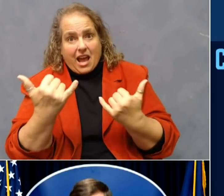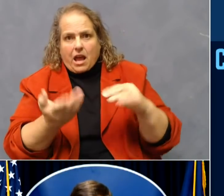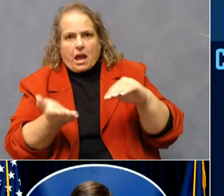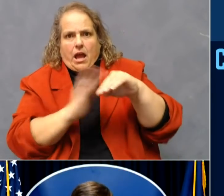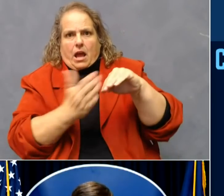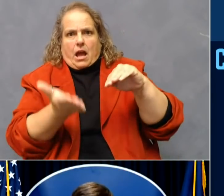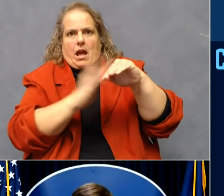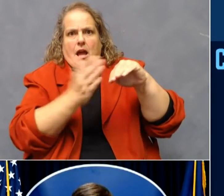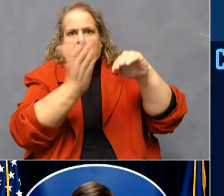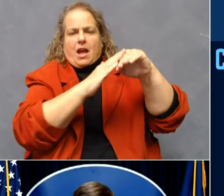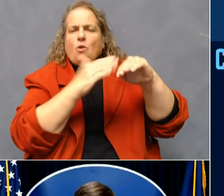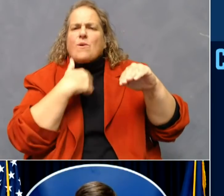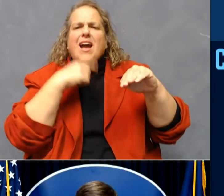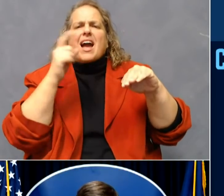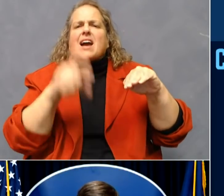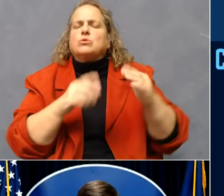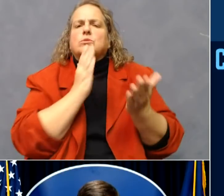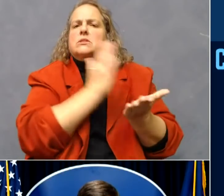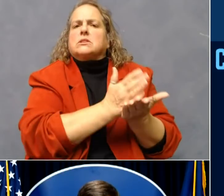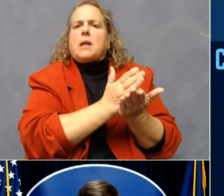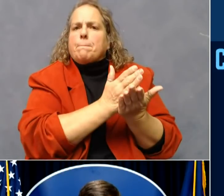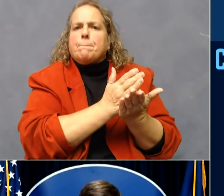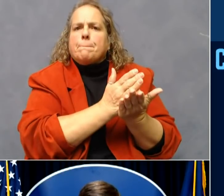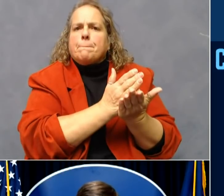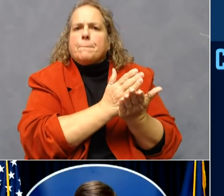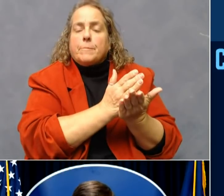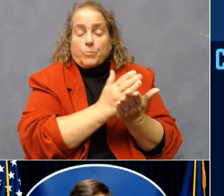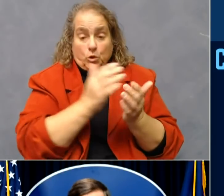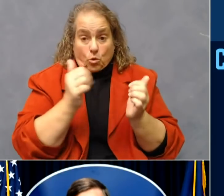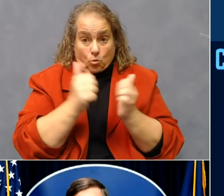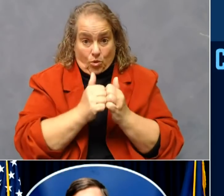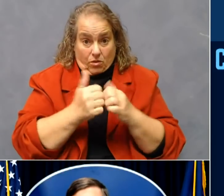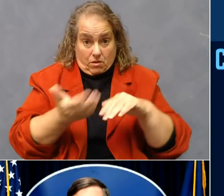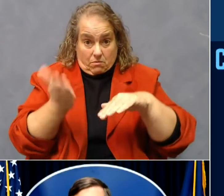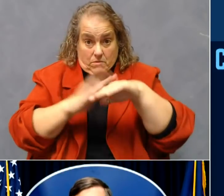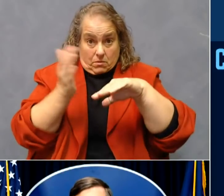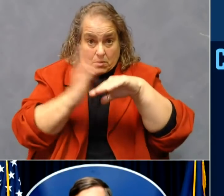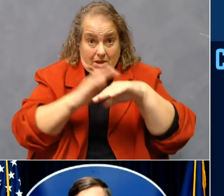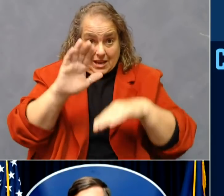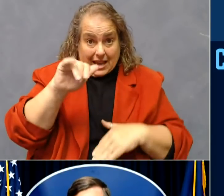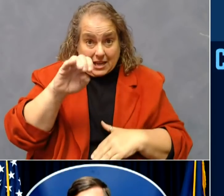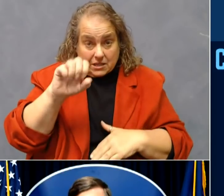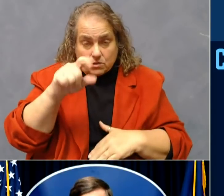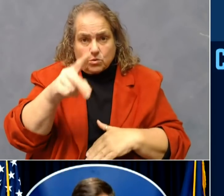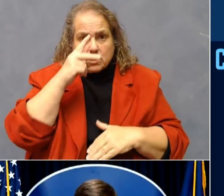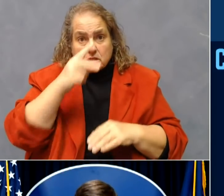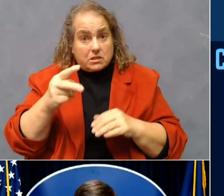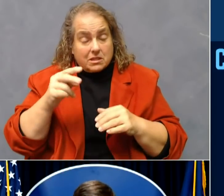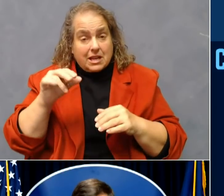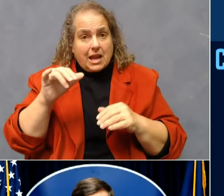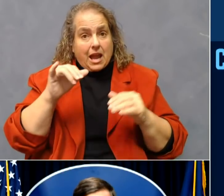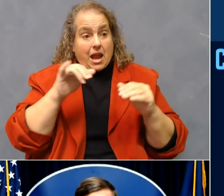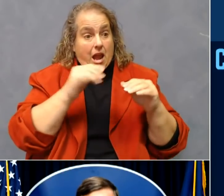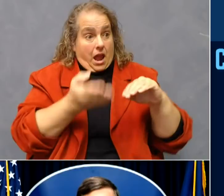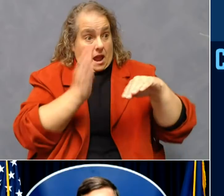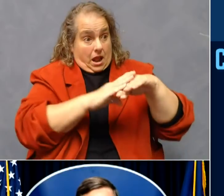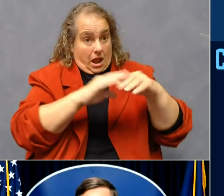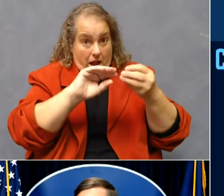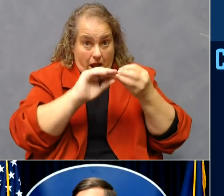in cases, we see a corresponding increase in hospitalizations. Again, that